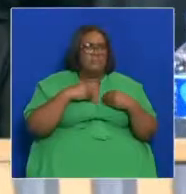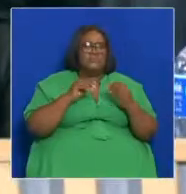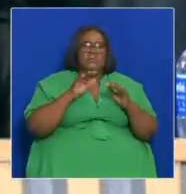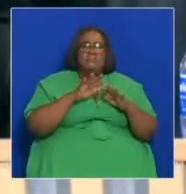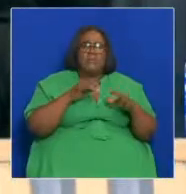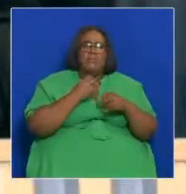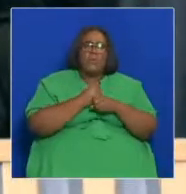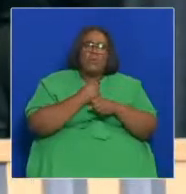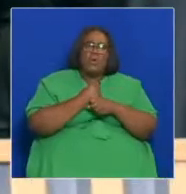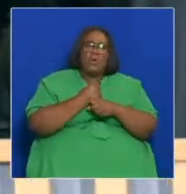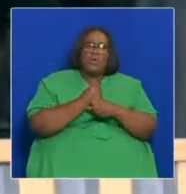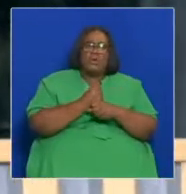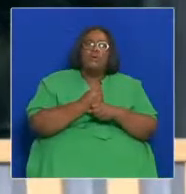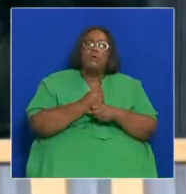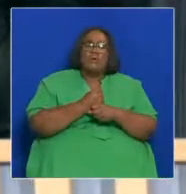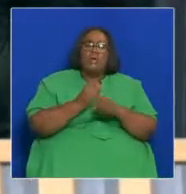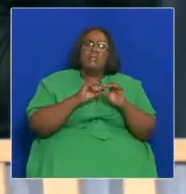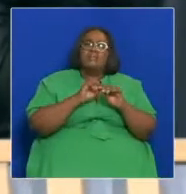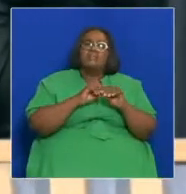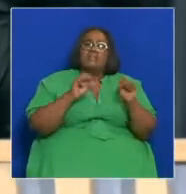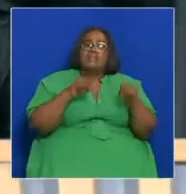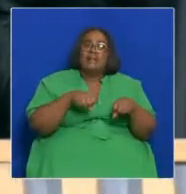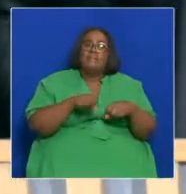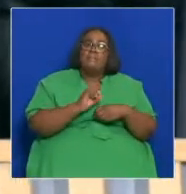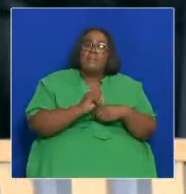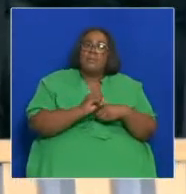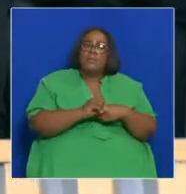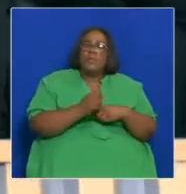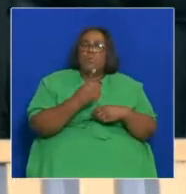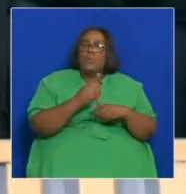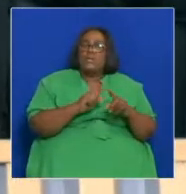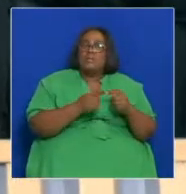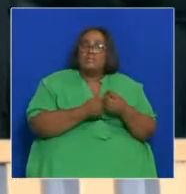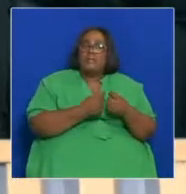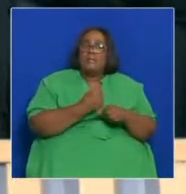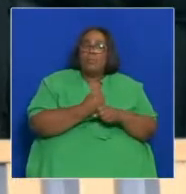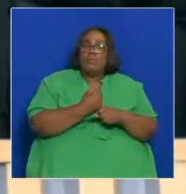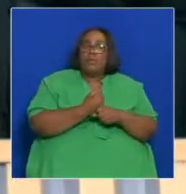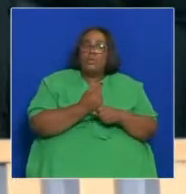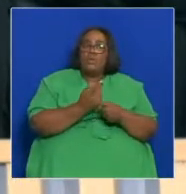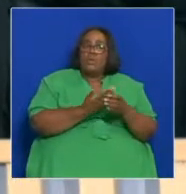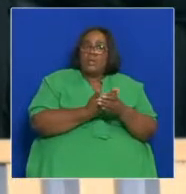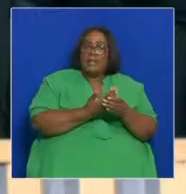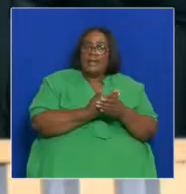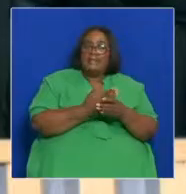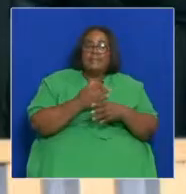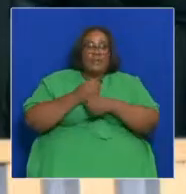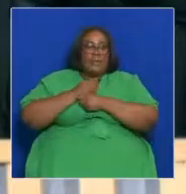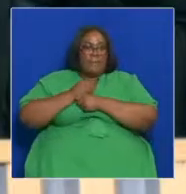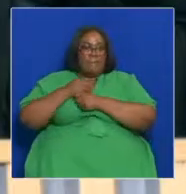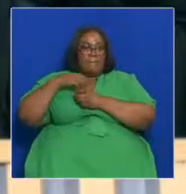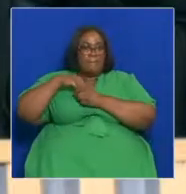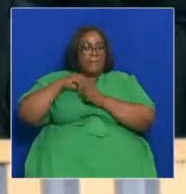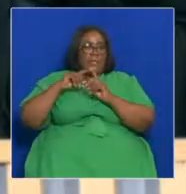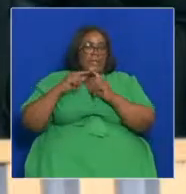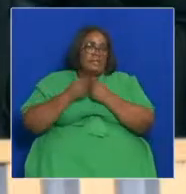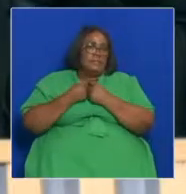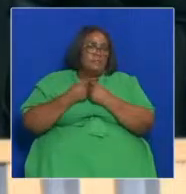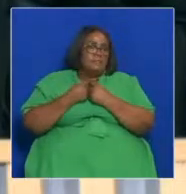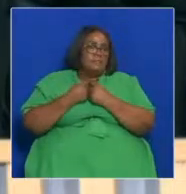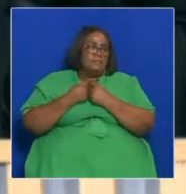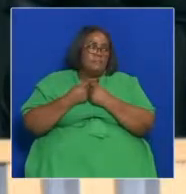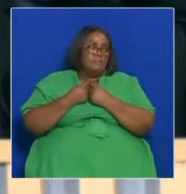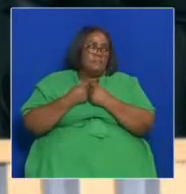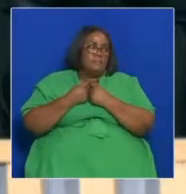system where one team that's working in the matter, they will keep it within the team. And